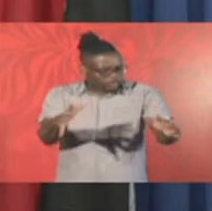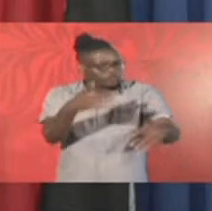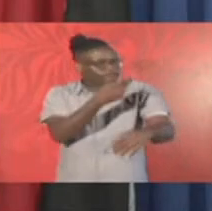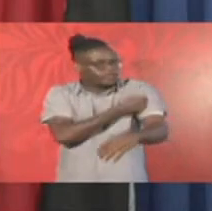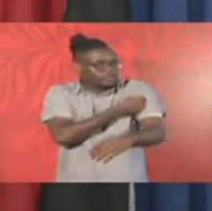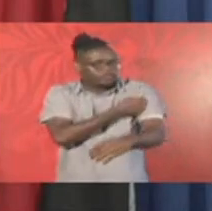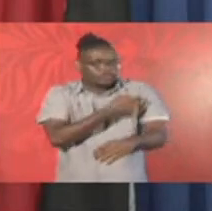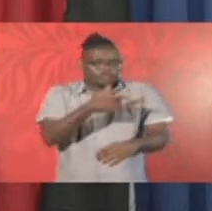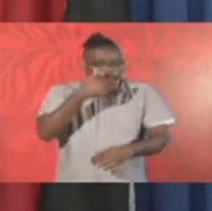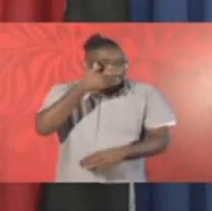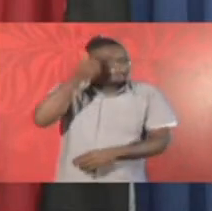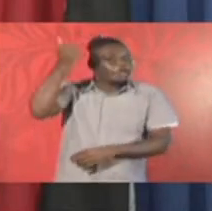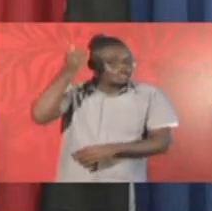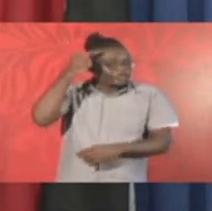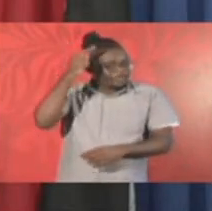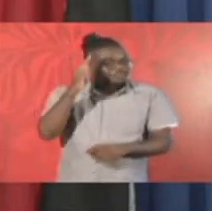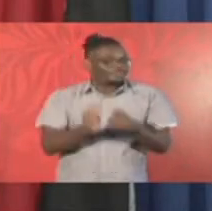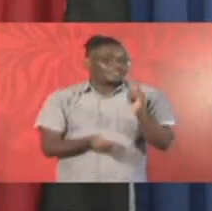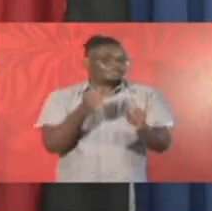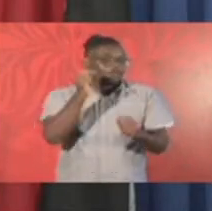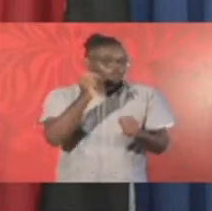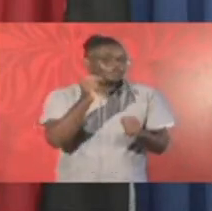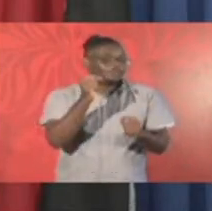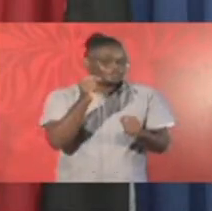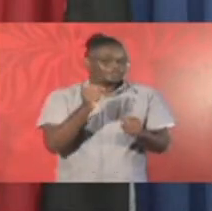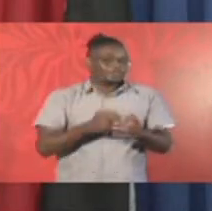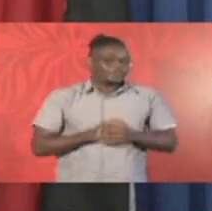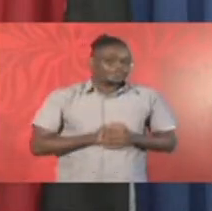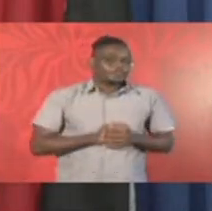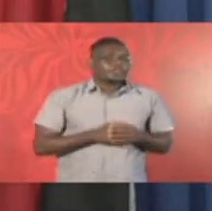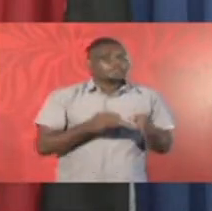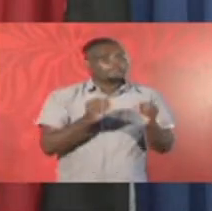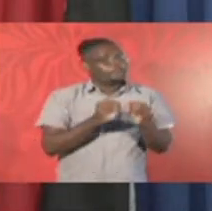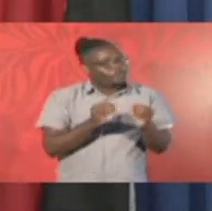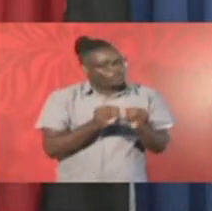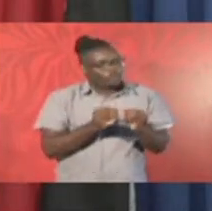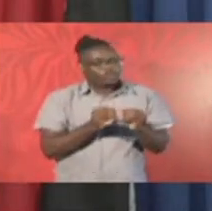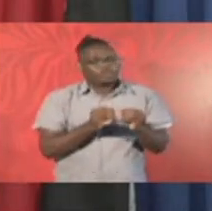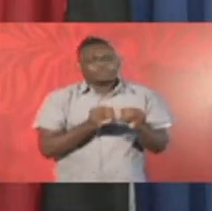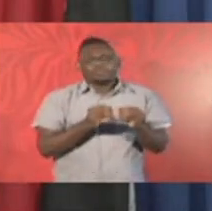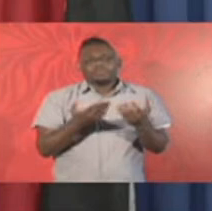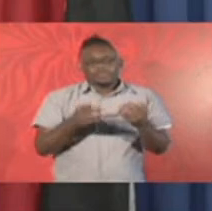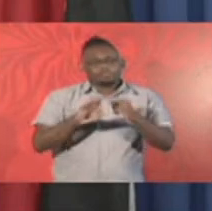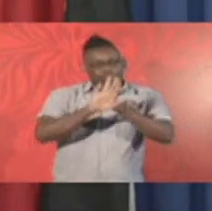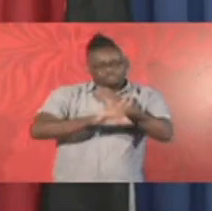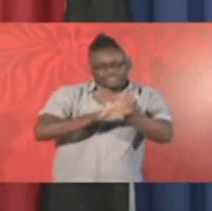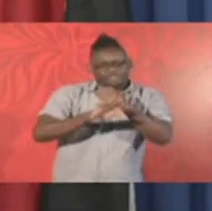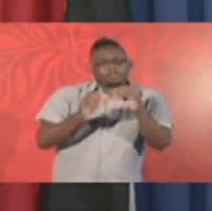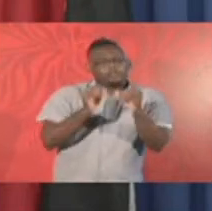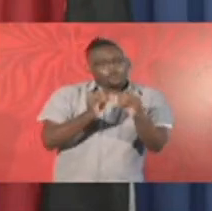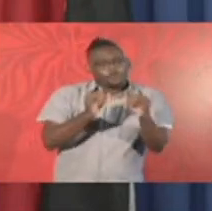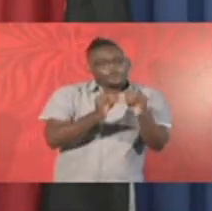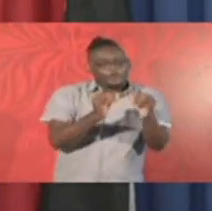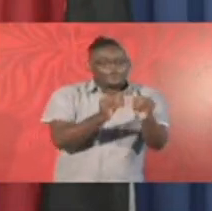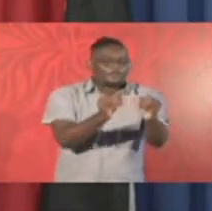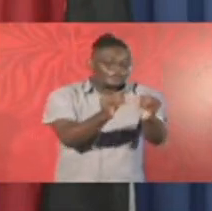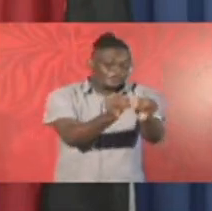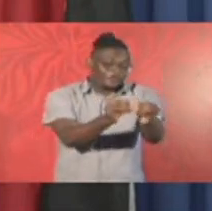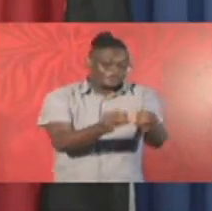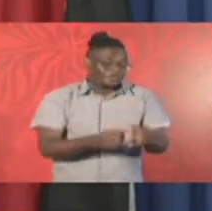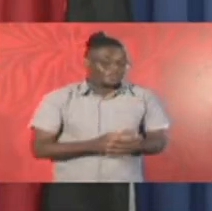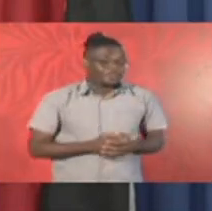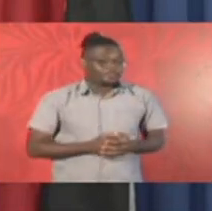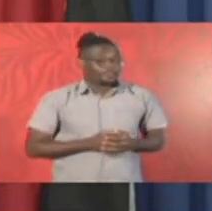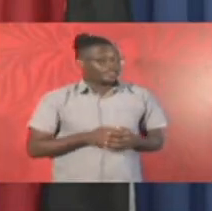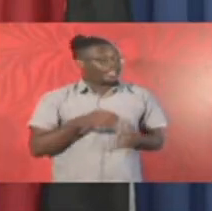fight. And we are saying that once we see things not worsening, we